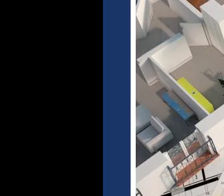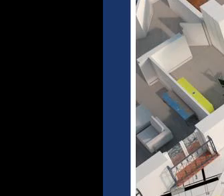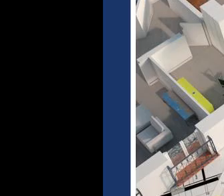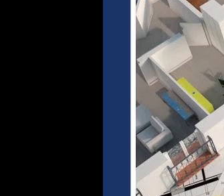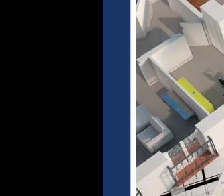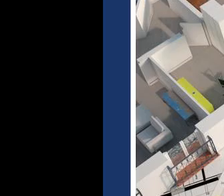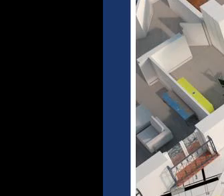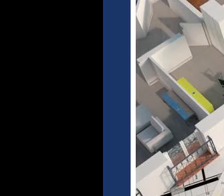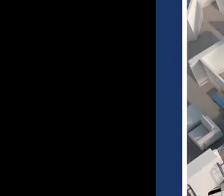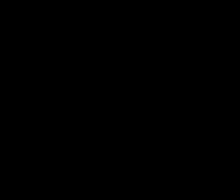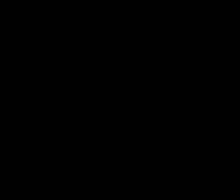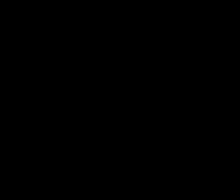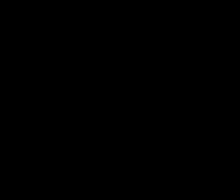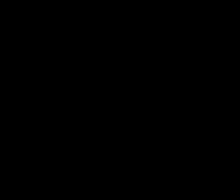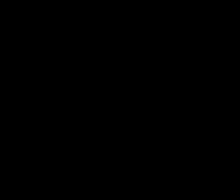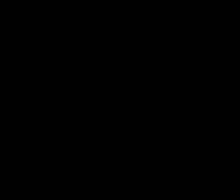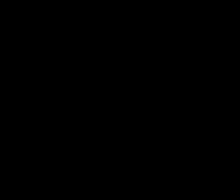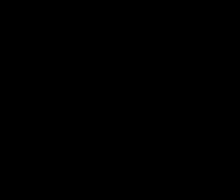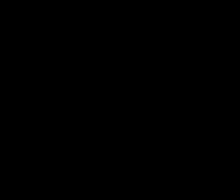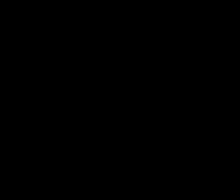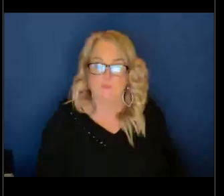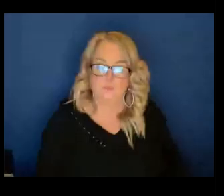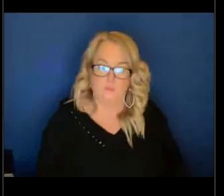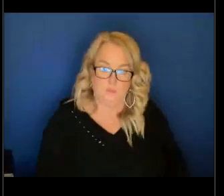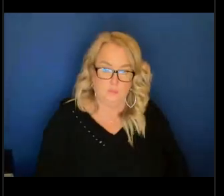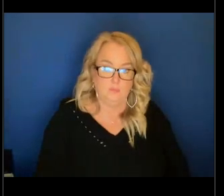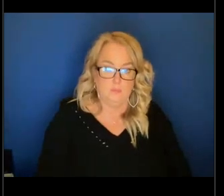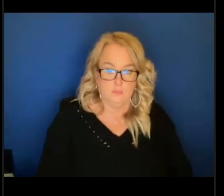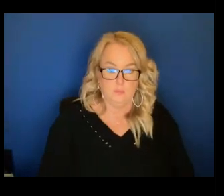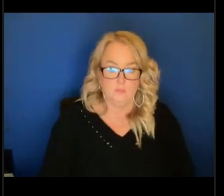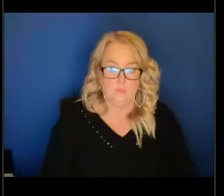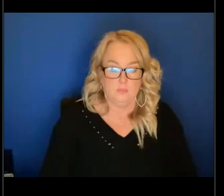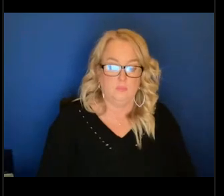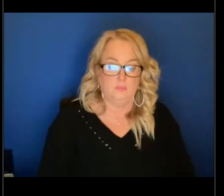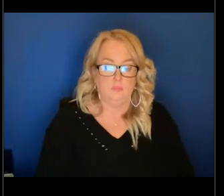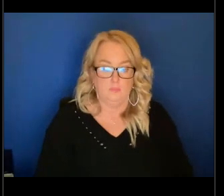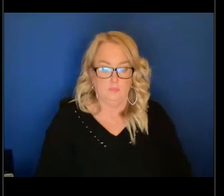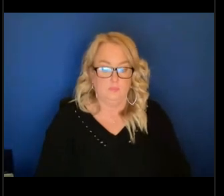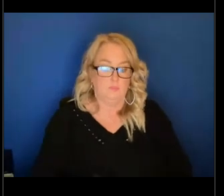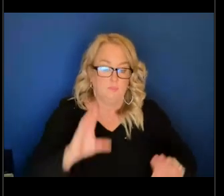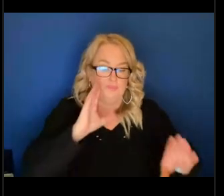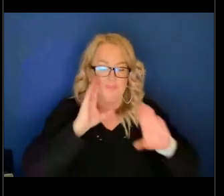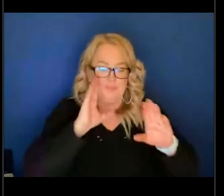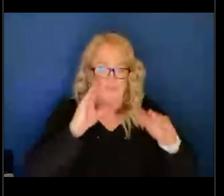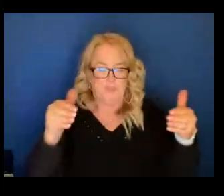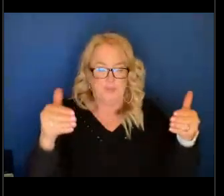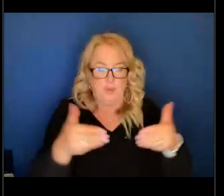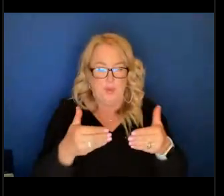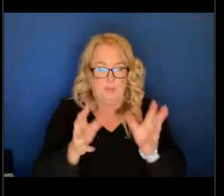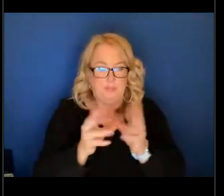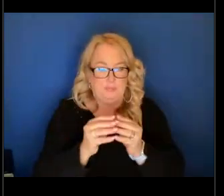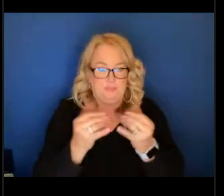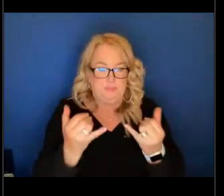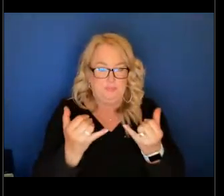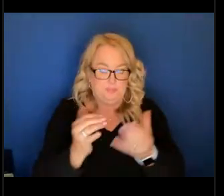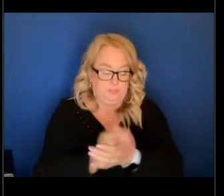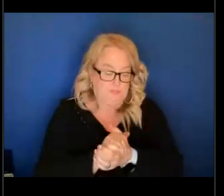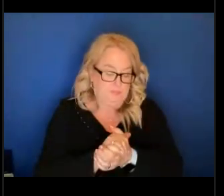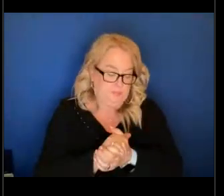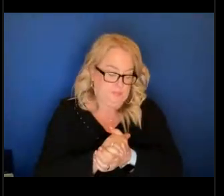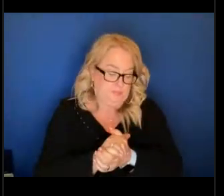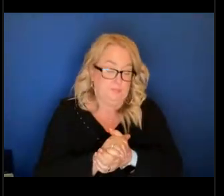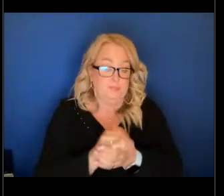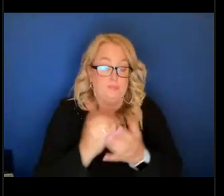Act Common Violations and Solutions Training for 2024.